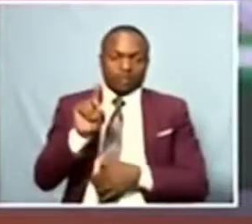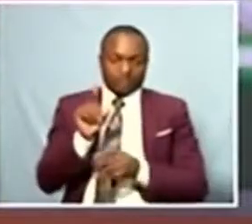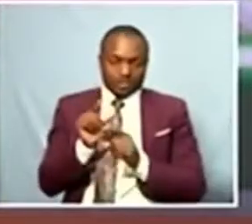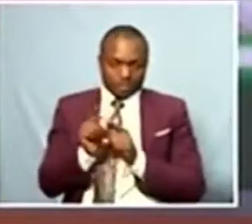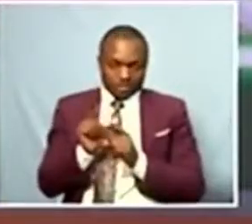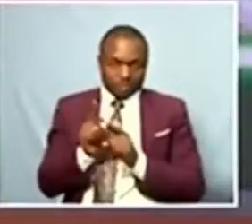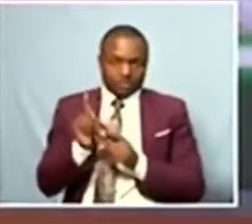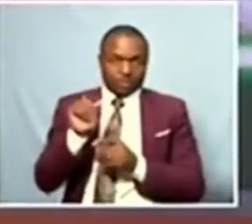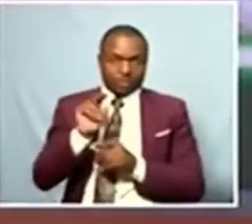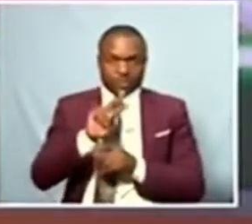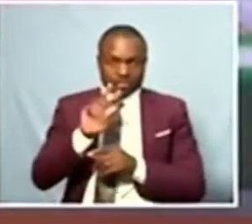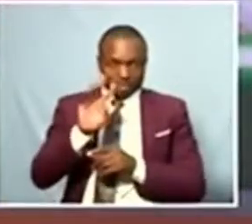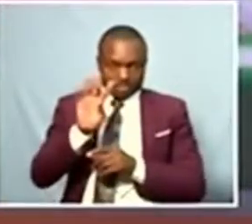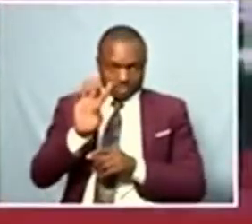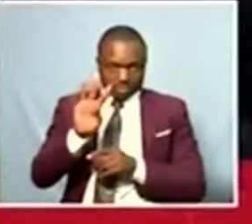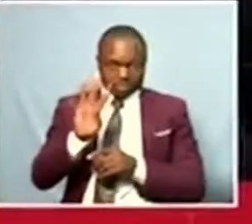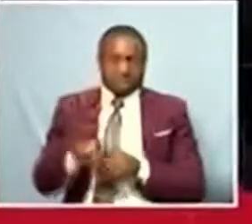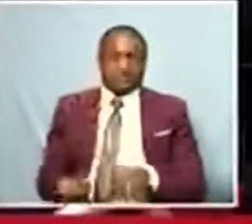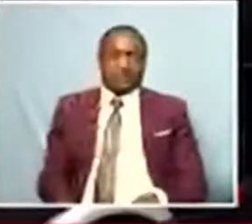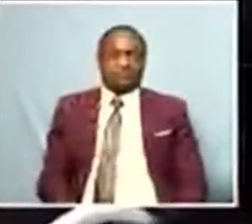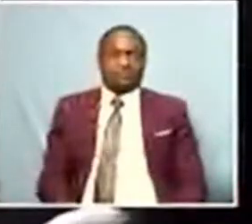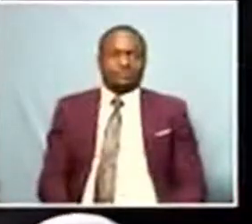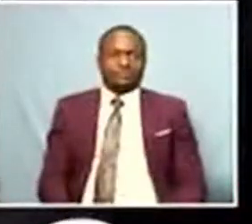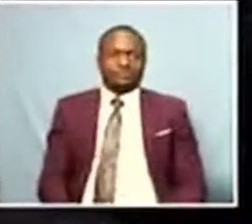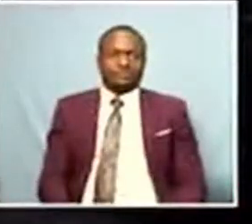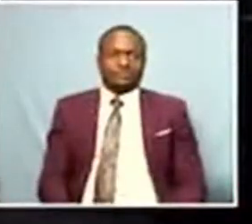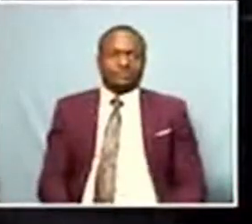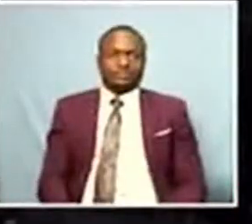December 2024.